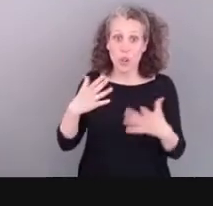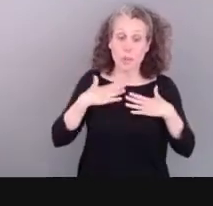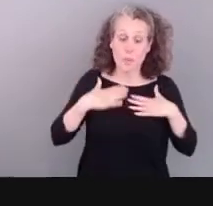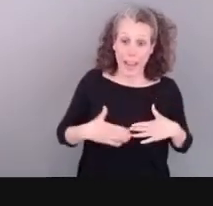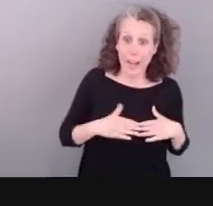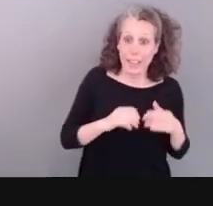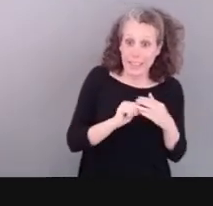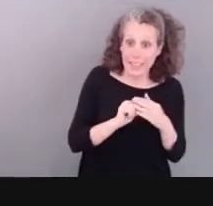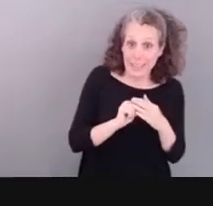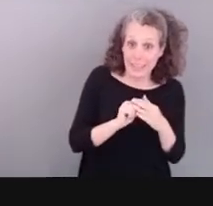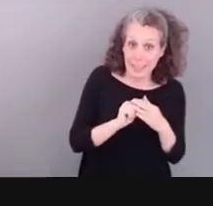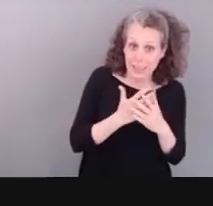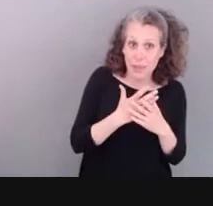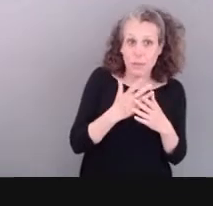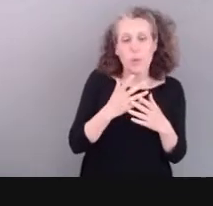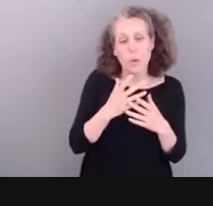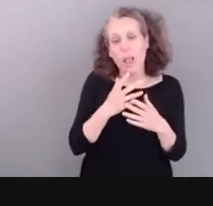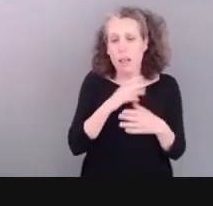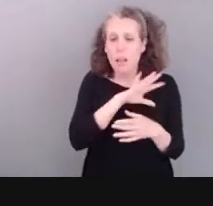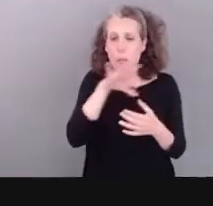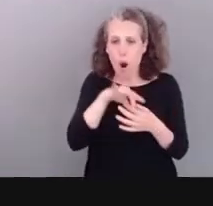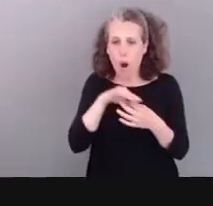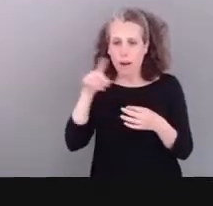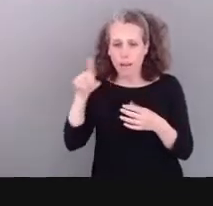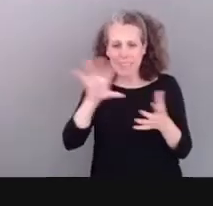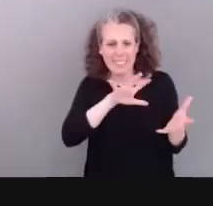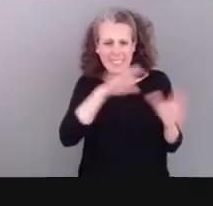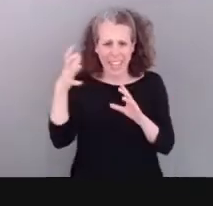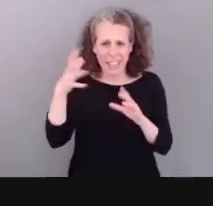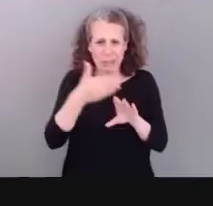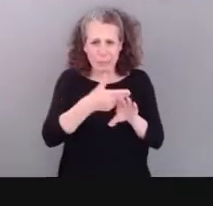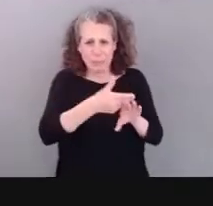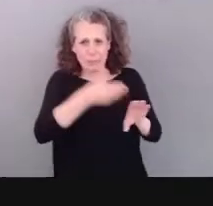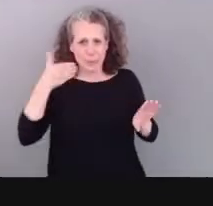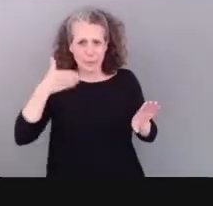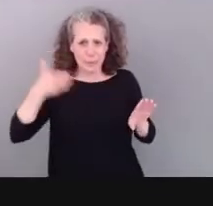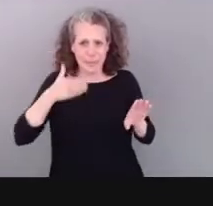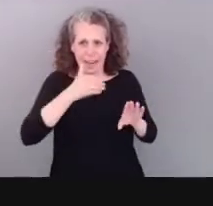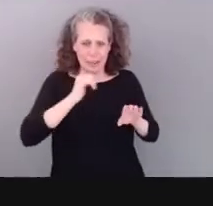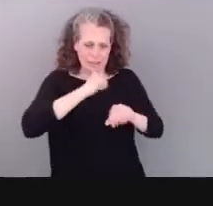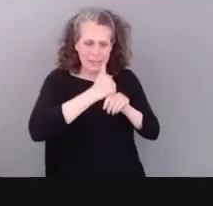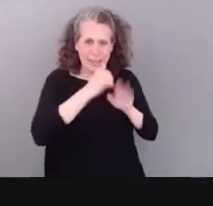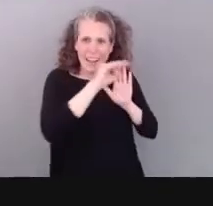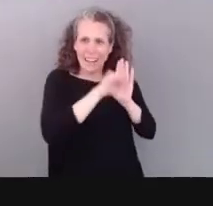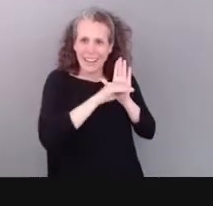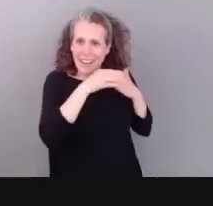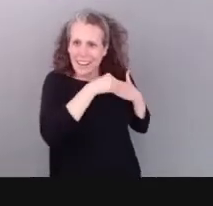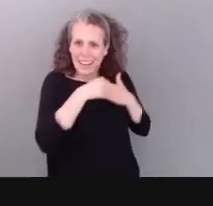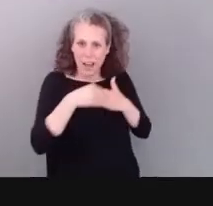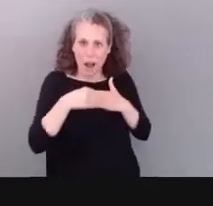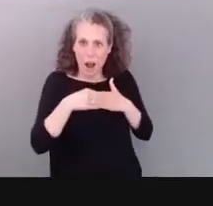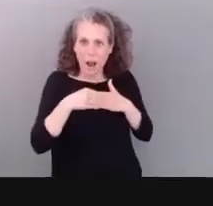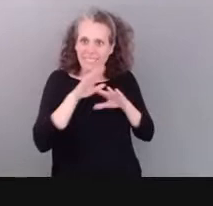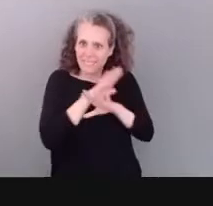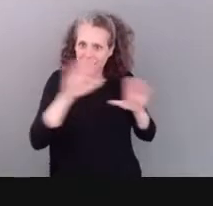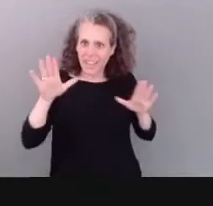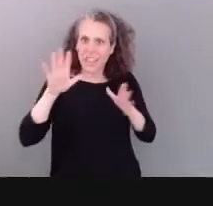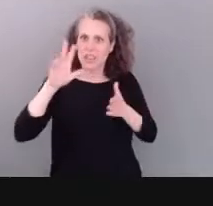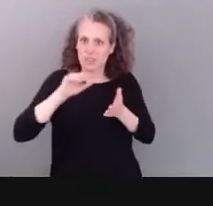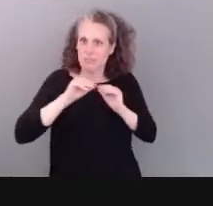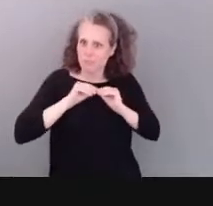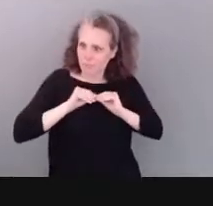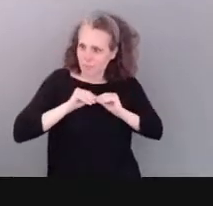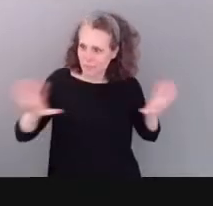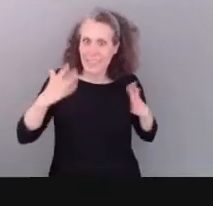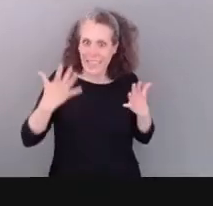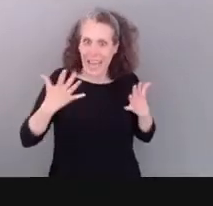of this disaster preparedness guidance that we have just published. We're now disseminating and rolling out this